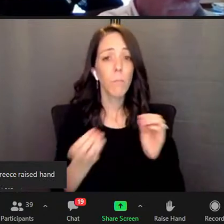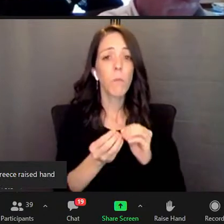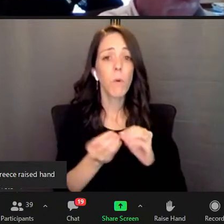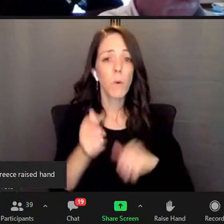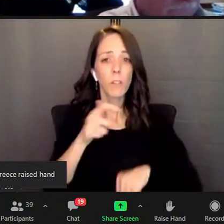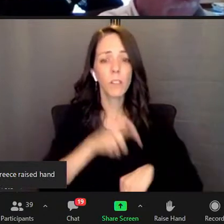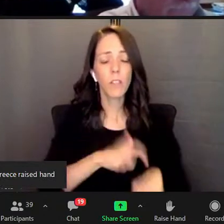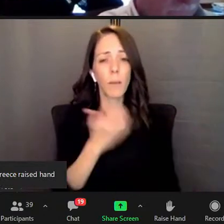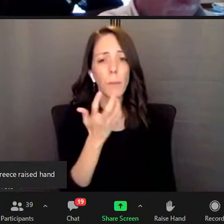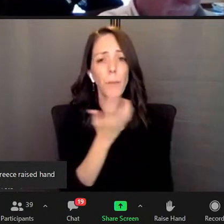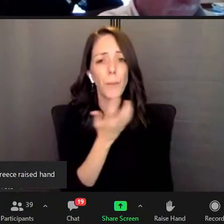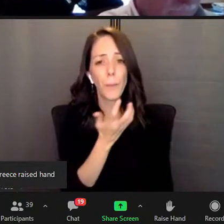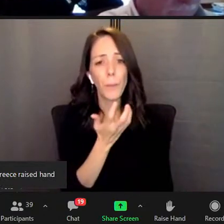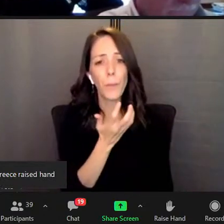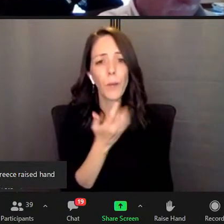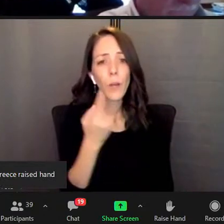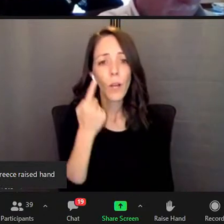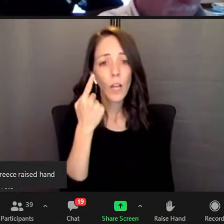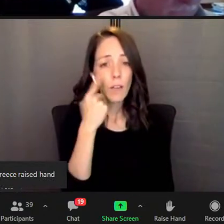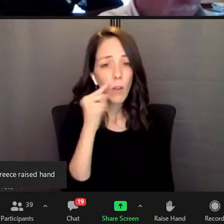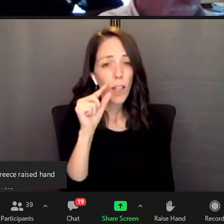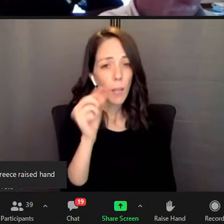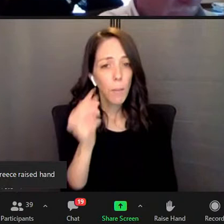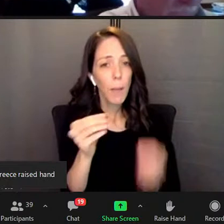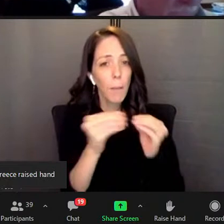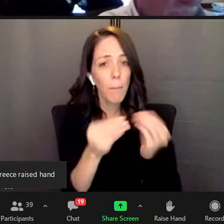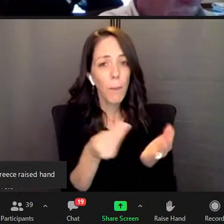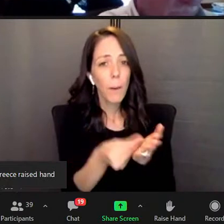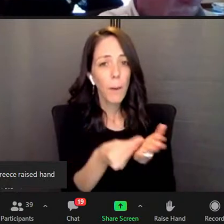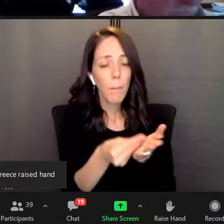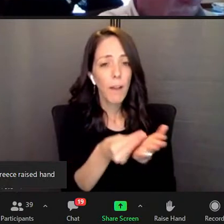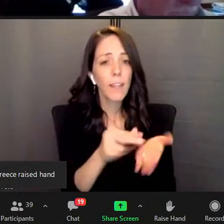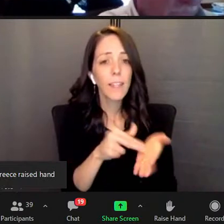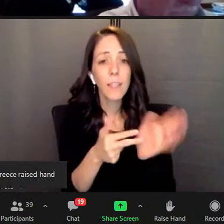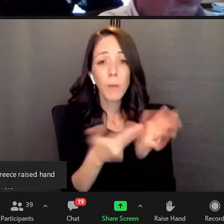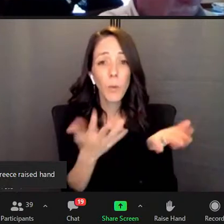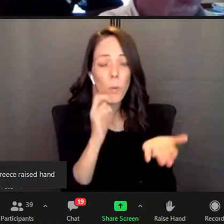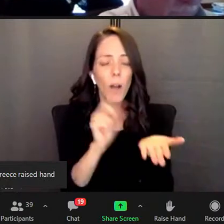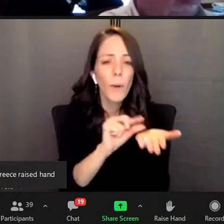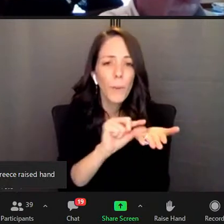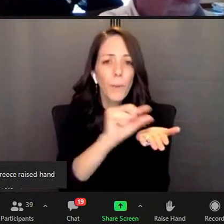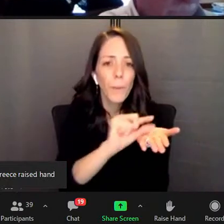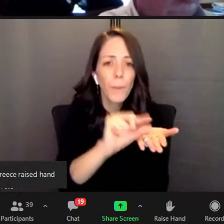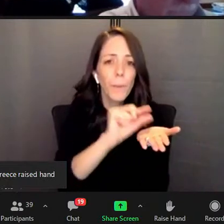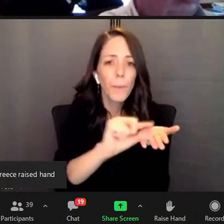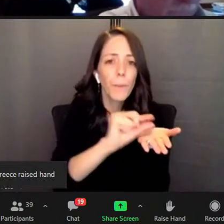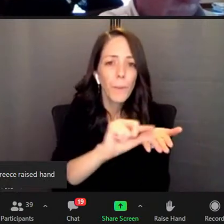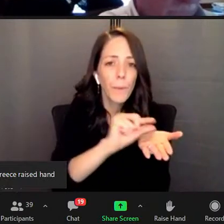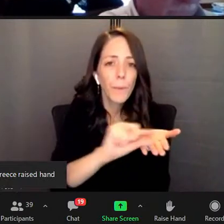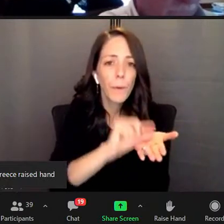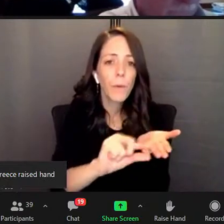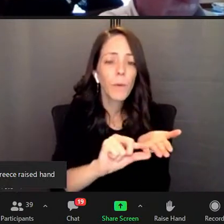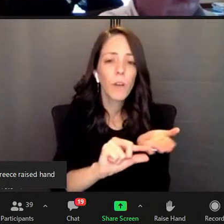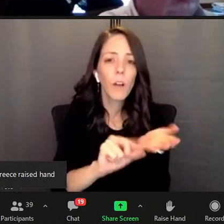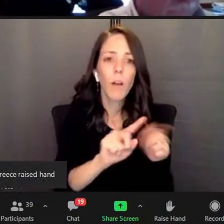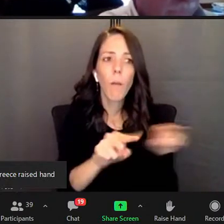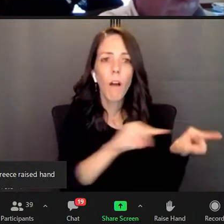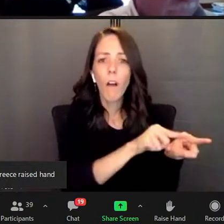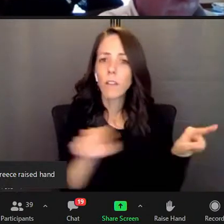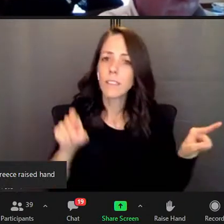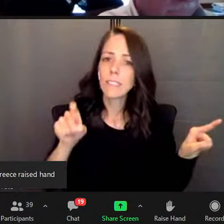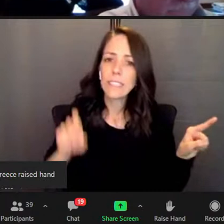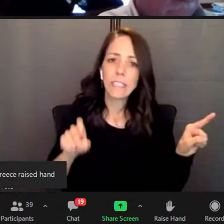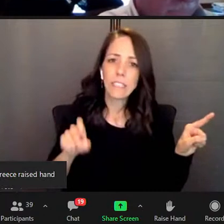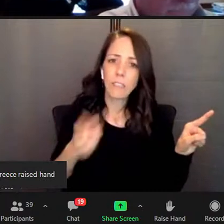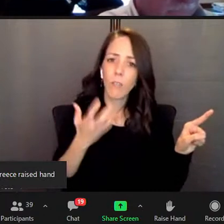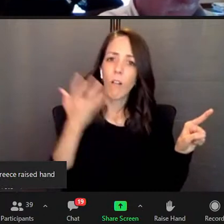for just a little bit more money. And the need is great to